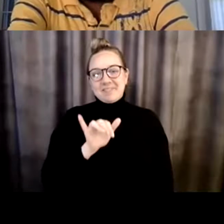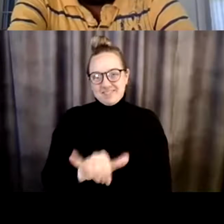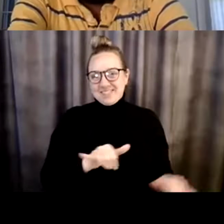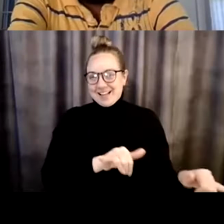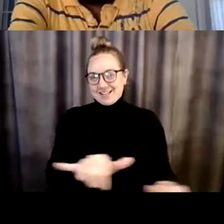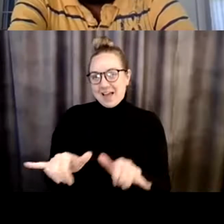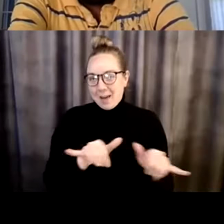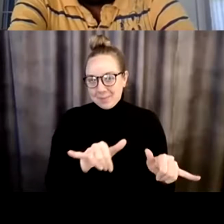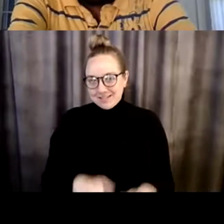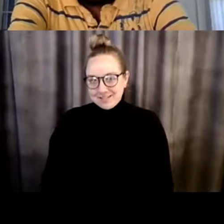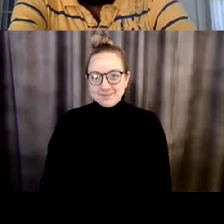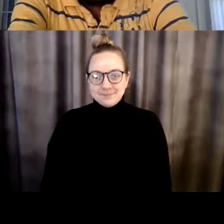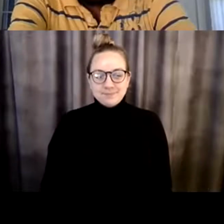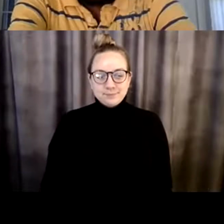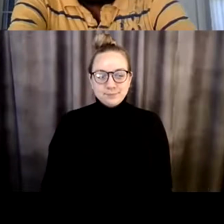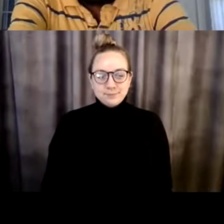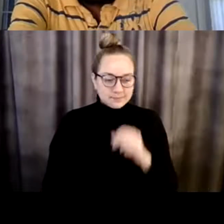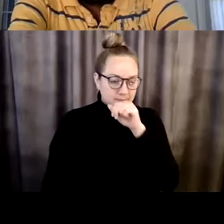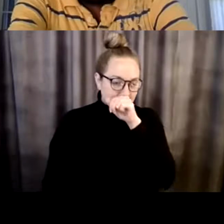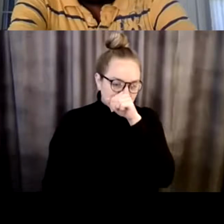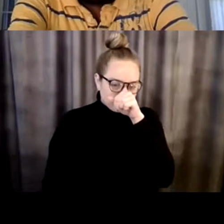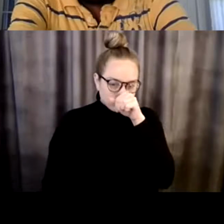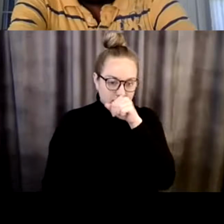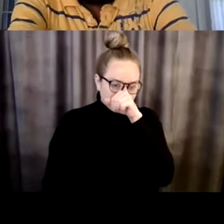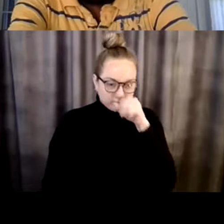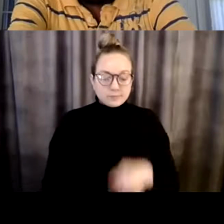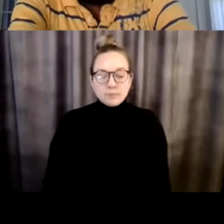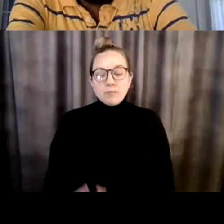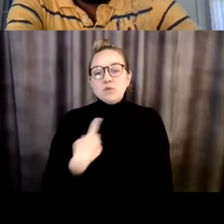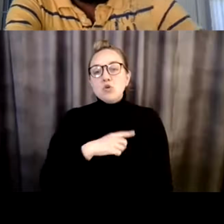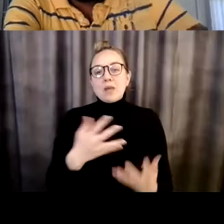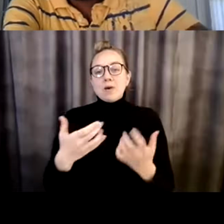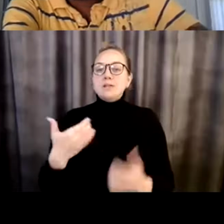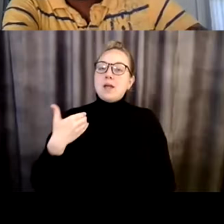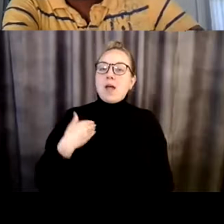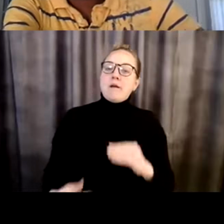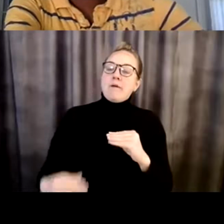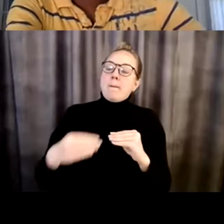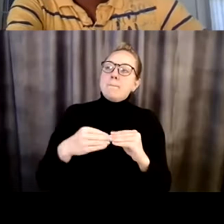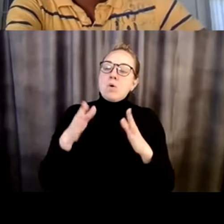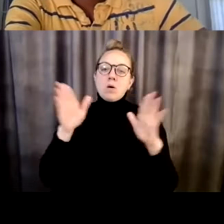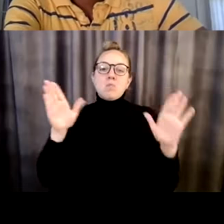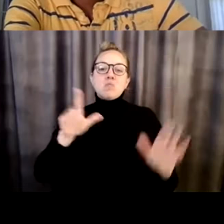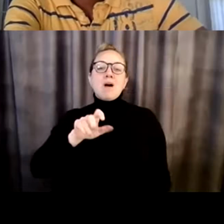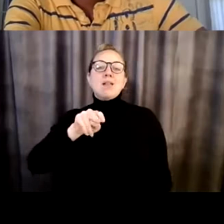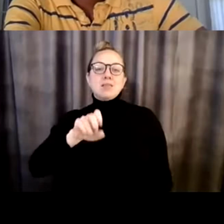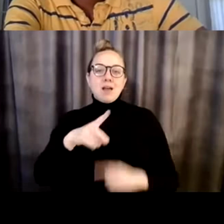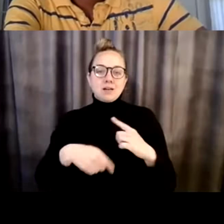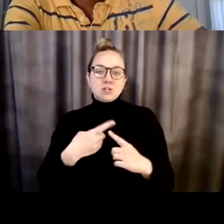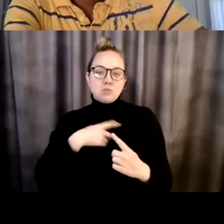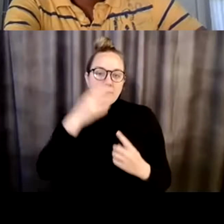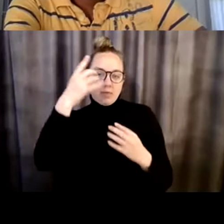already said, we're very interested in looking broadly at play and helping support people as they blur